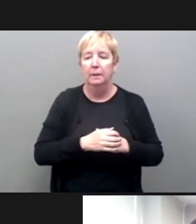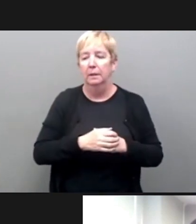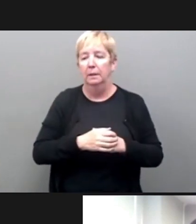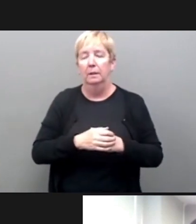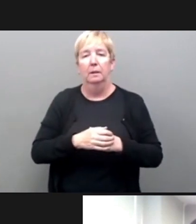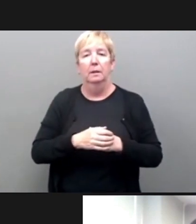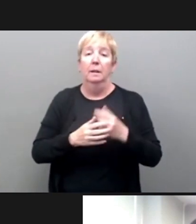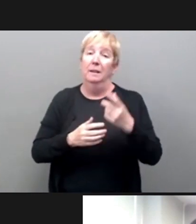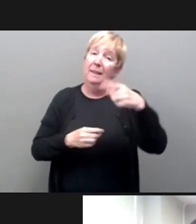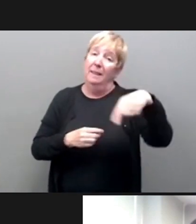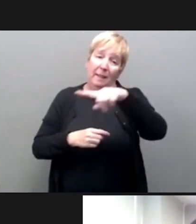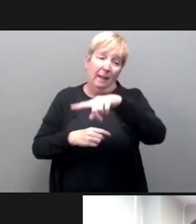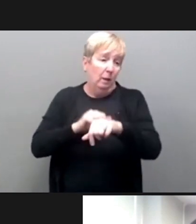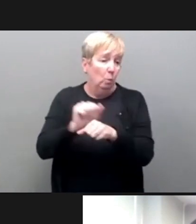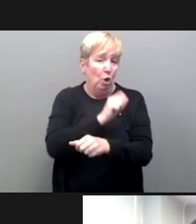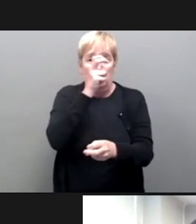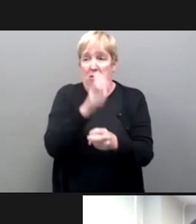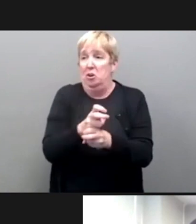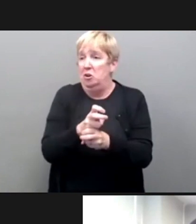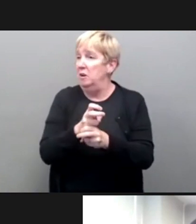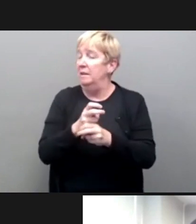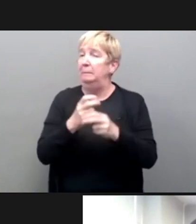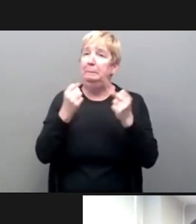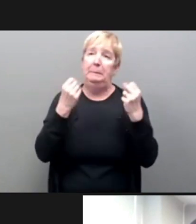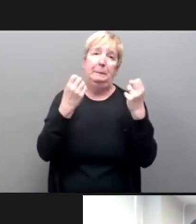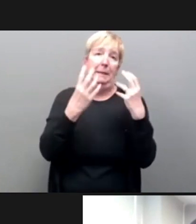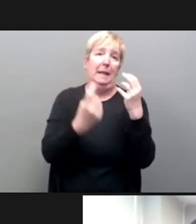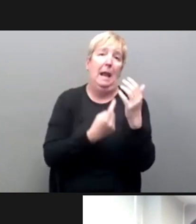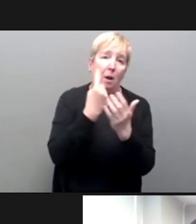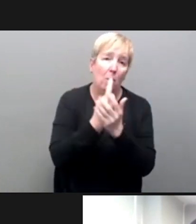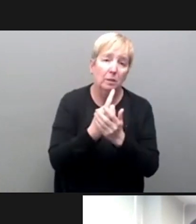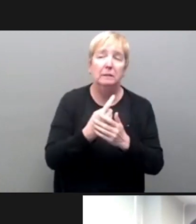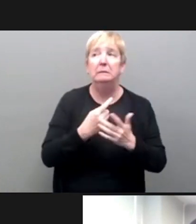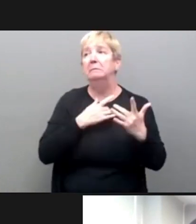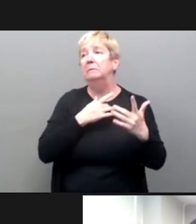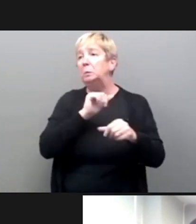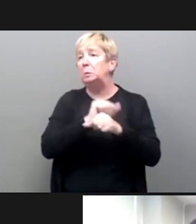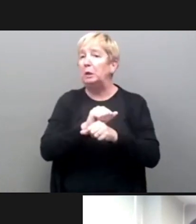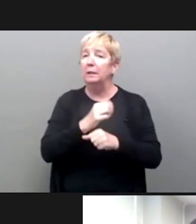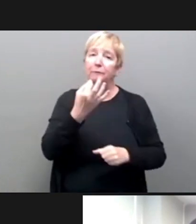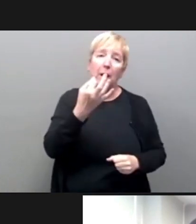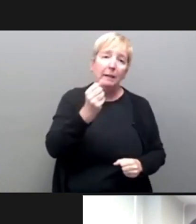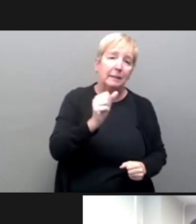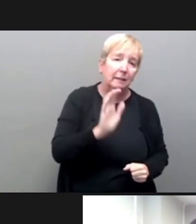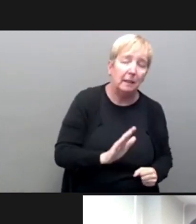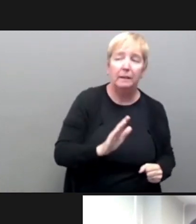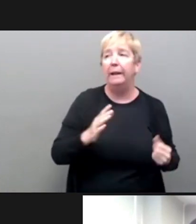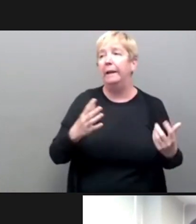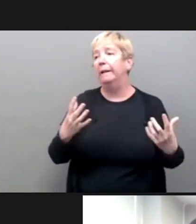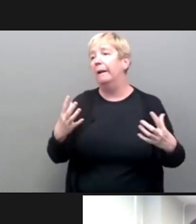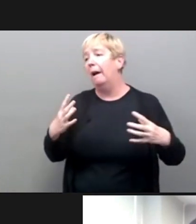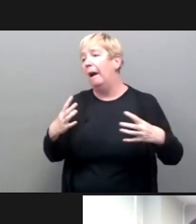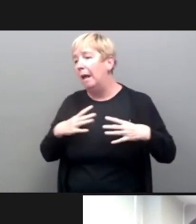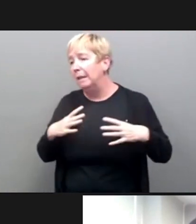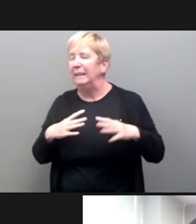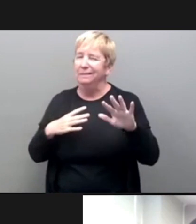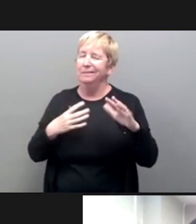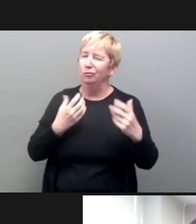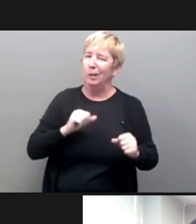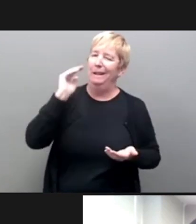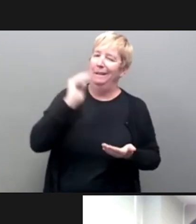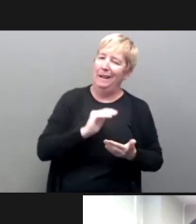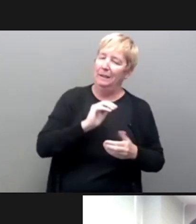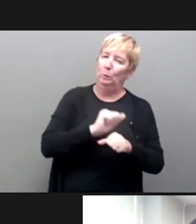long hours and meet frequently on weekends and holidays, although we're trying to cut back on holidays, right,